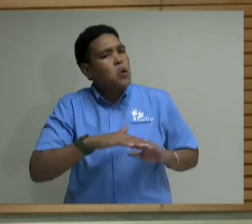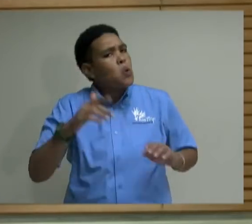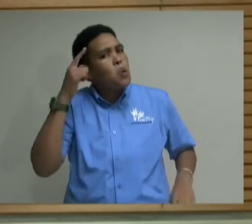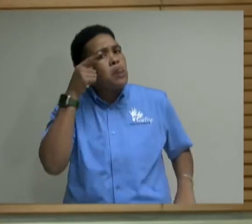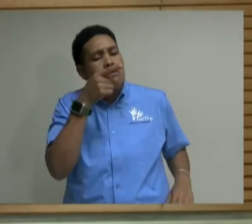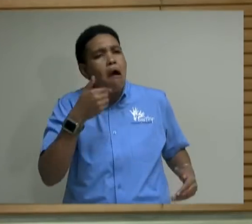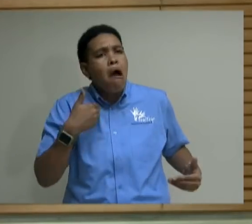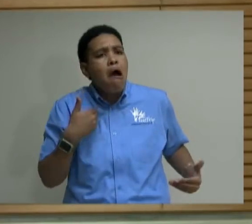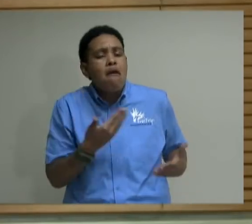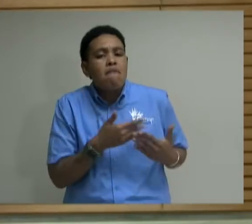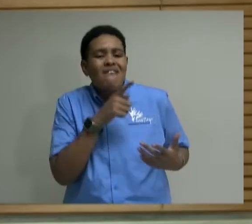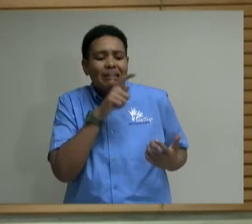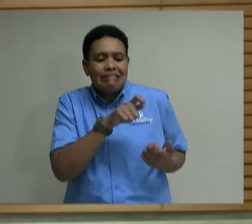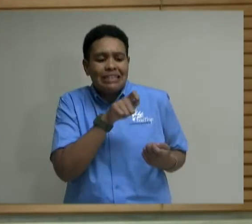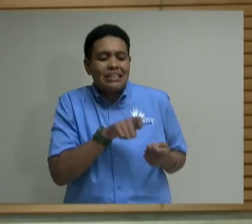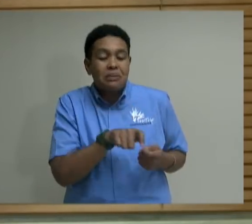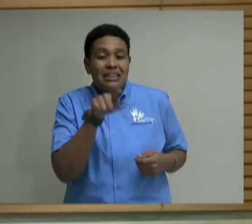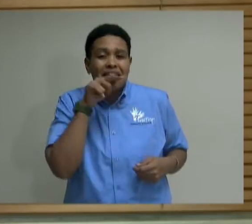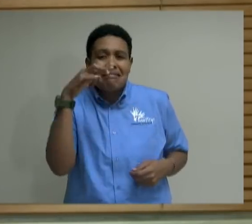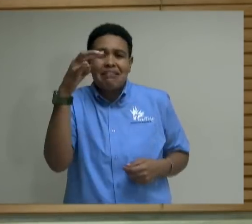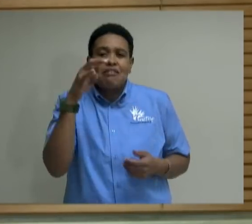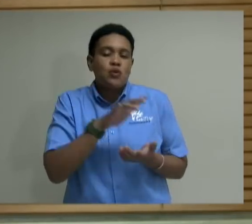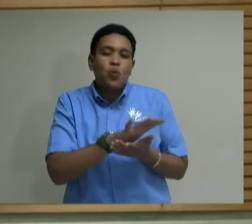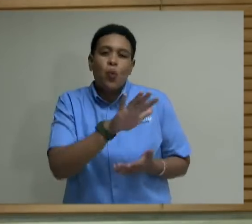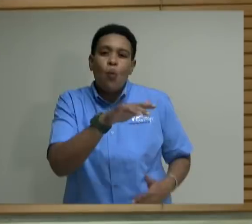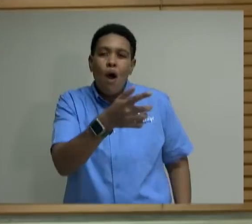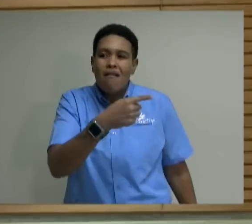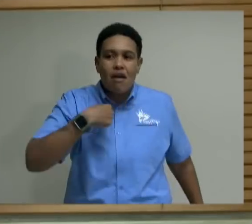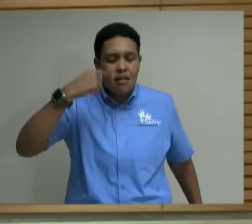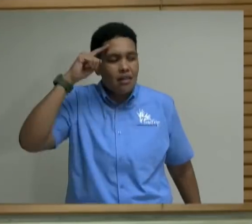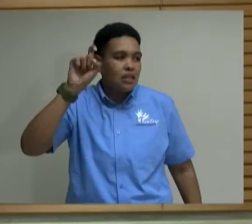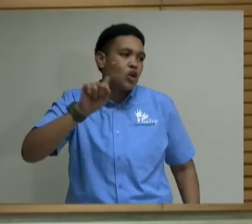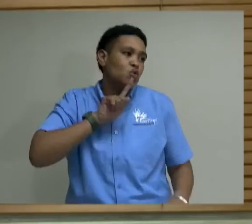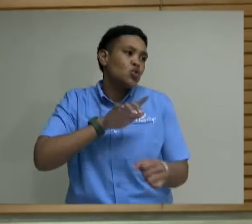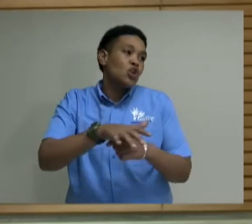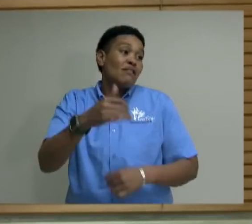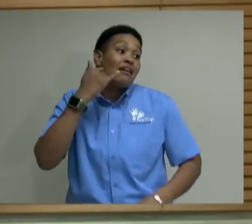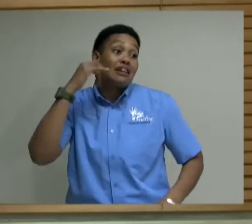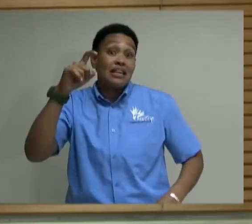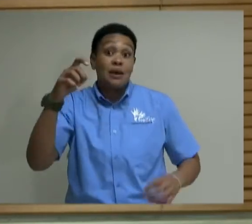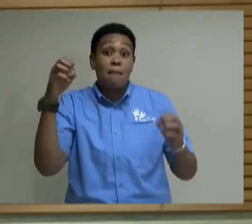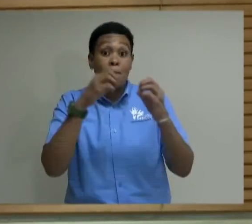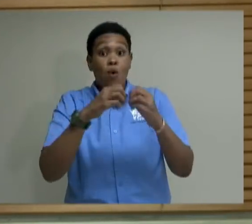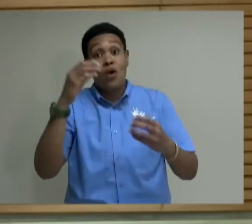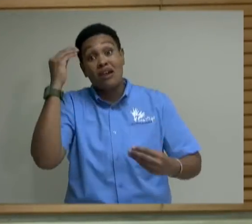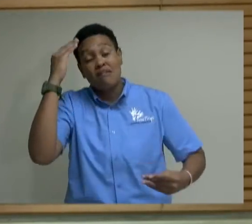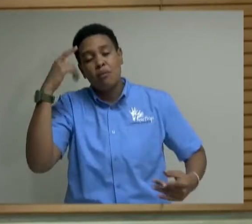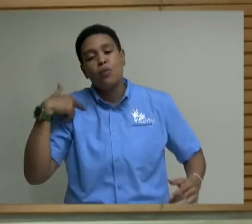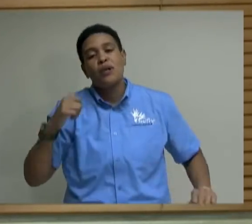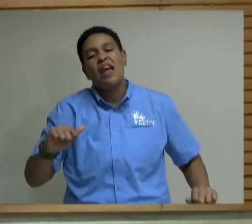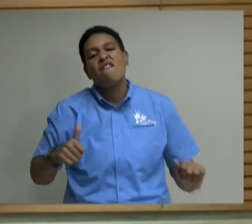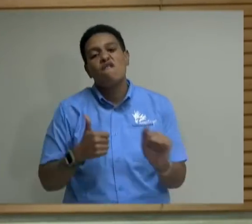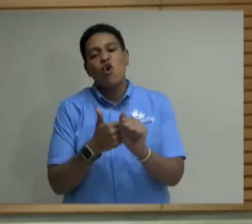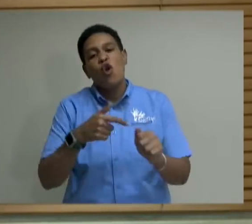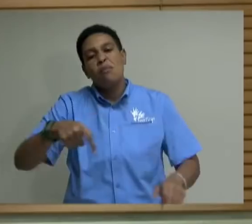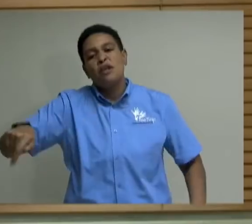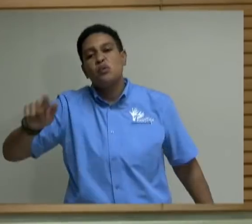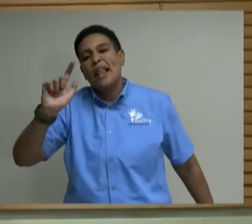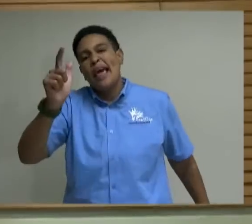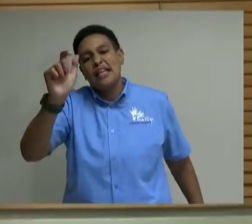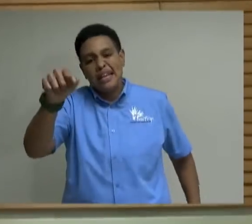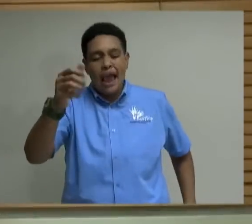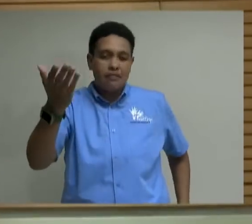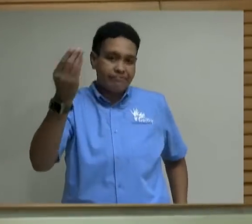her the specifics of the 17 schools, and I think that should suffice. If you need further details, we can follow up this week, later on this